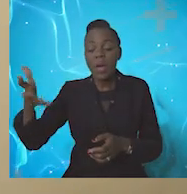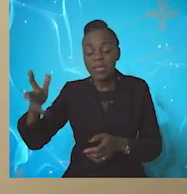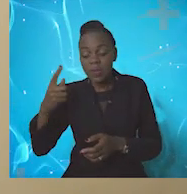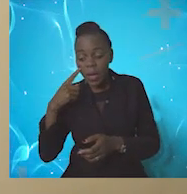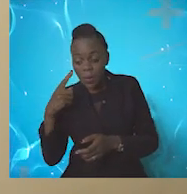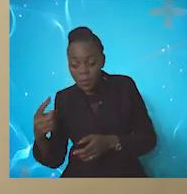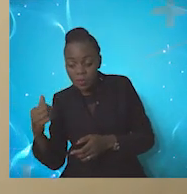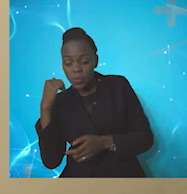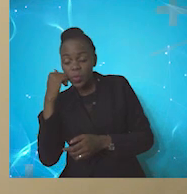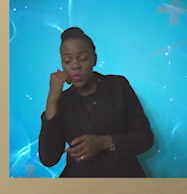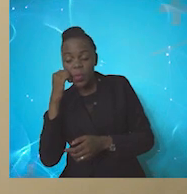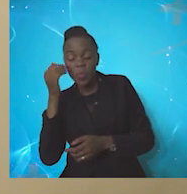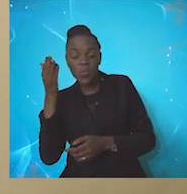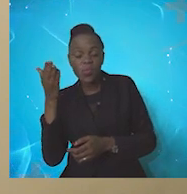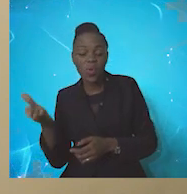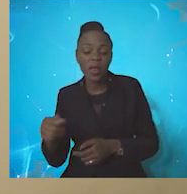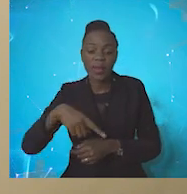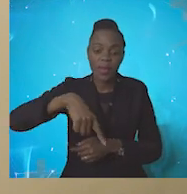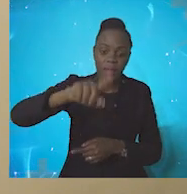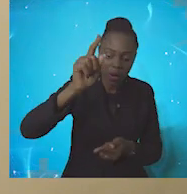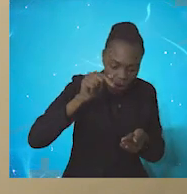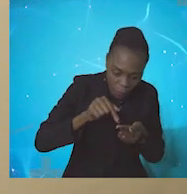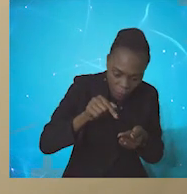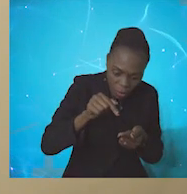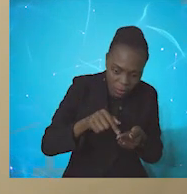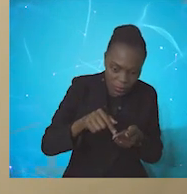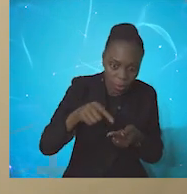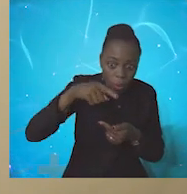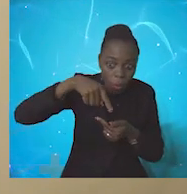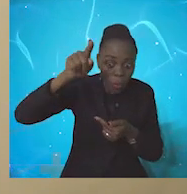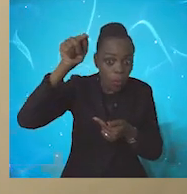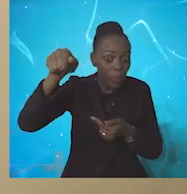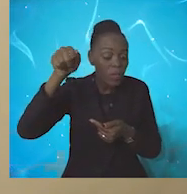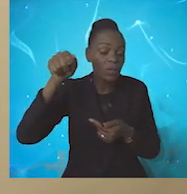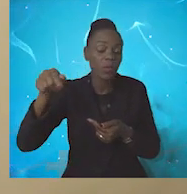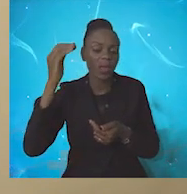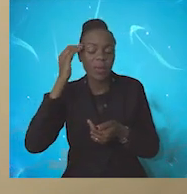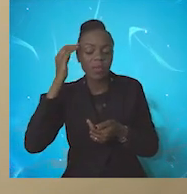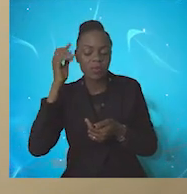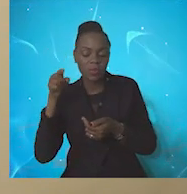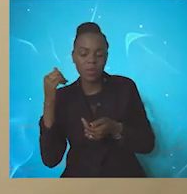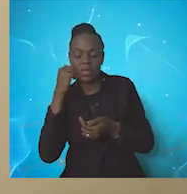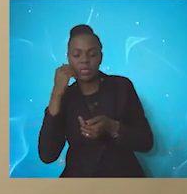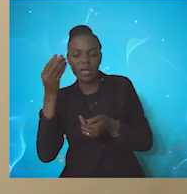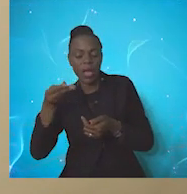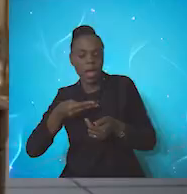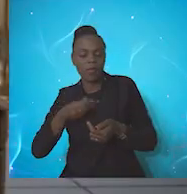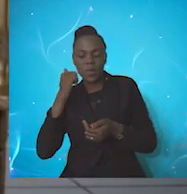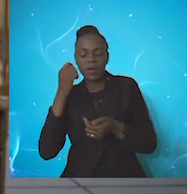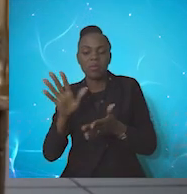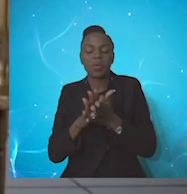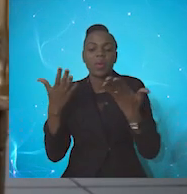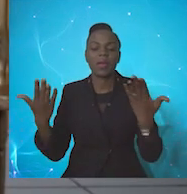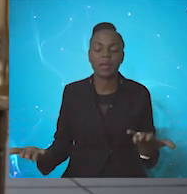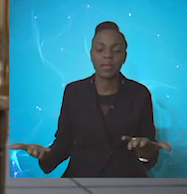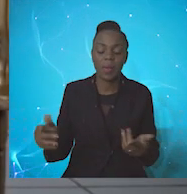amatuza kuti patient ujani. Timatikapita nawo ku lab kuti akaunikidwe, ngume timapeza, timatha kuzindikira kuti kodi patient ani matenda akapena ayi.